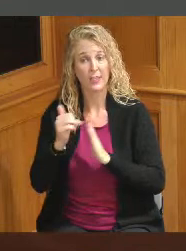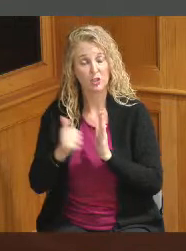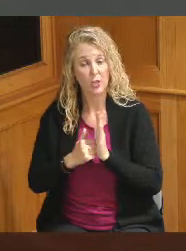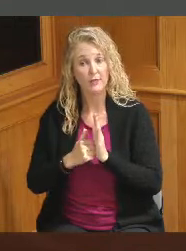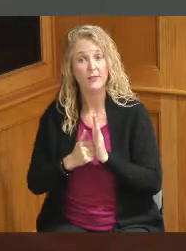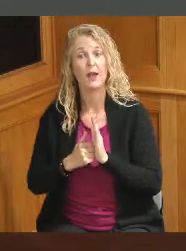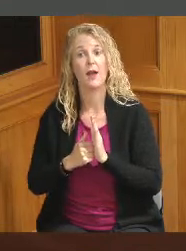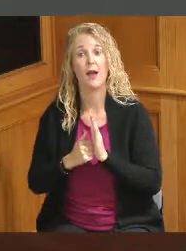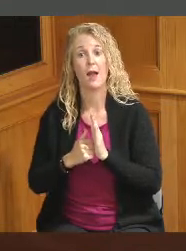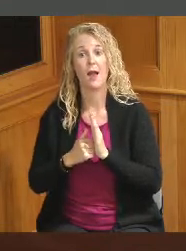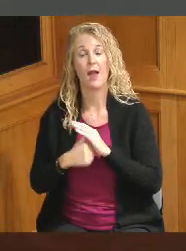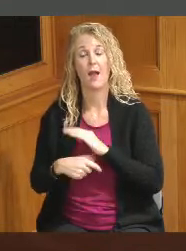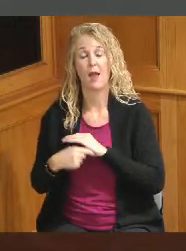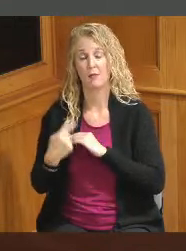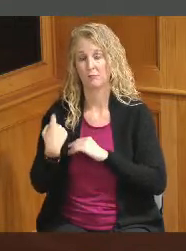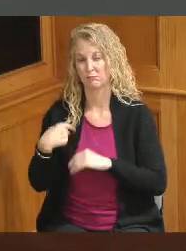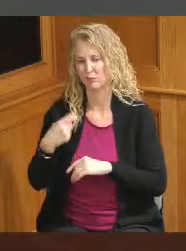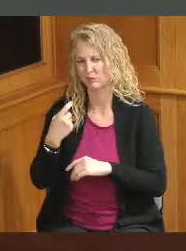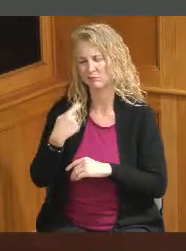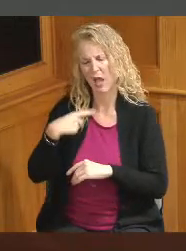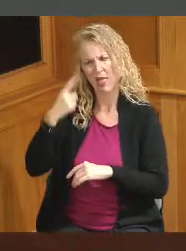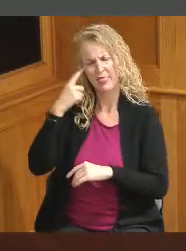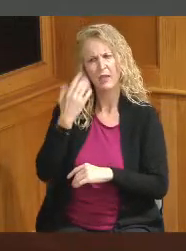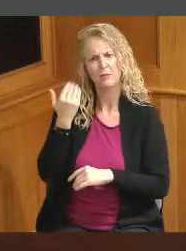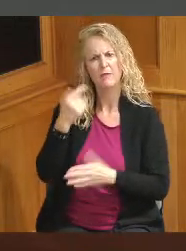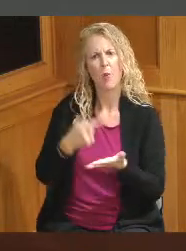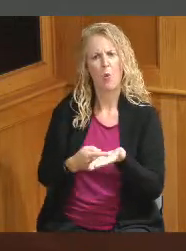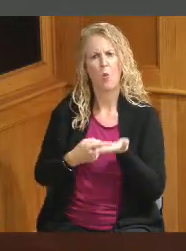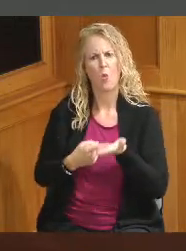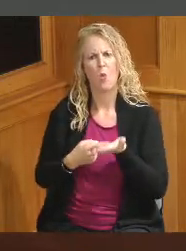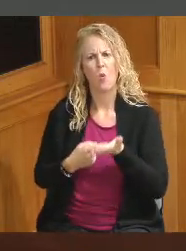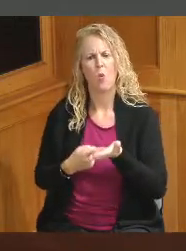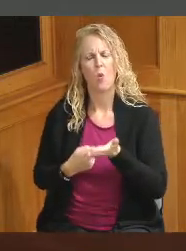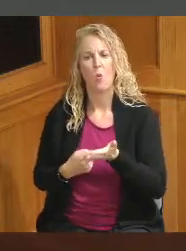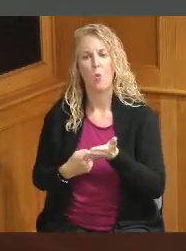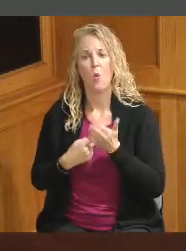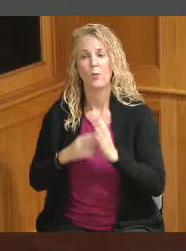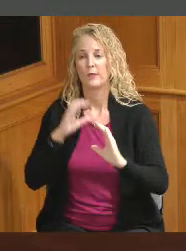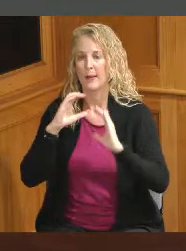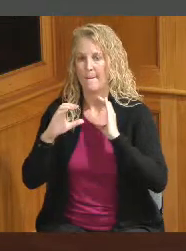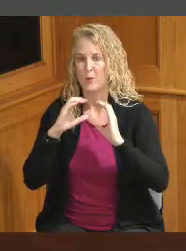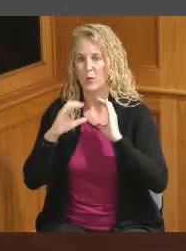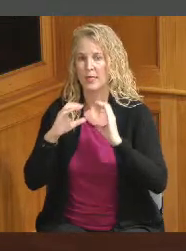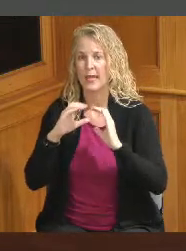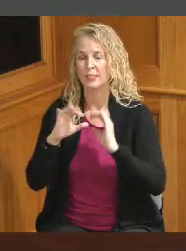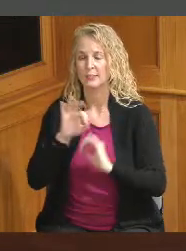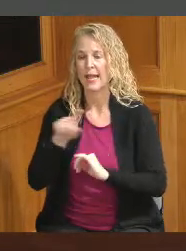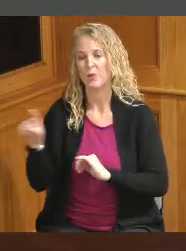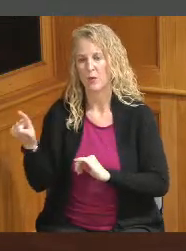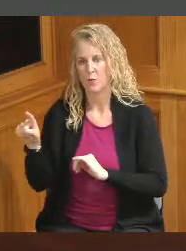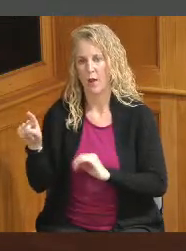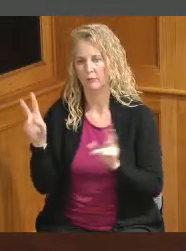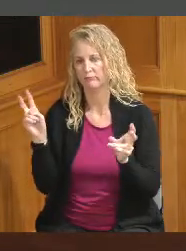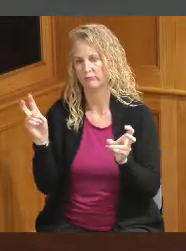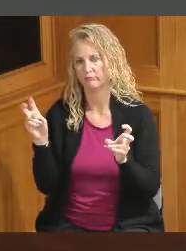is, this was something we talked about a little bit earlier. This is a communications 911 item.